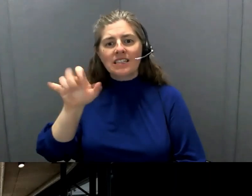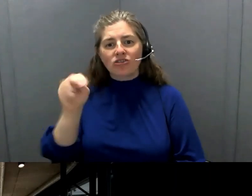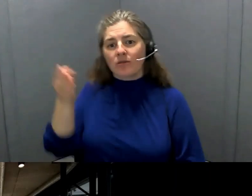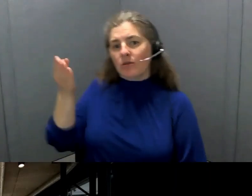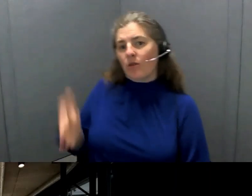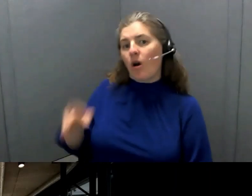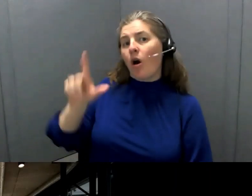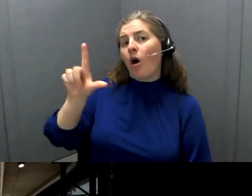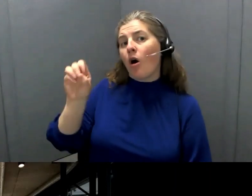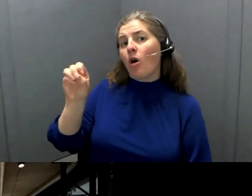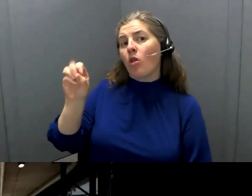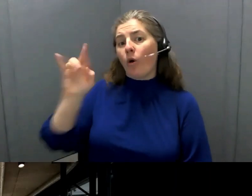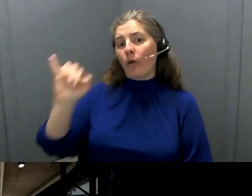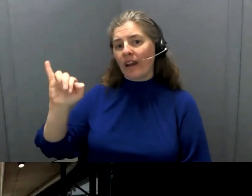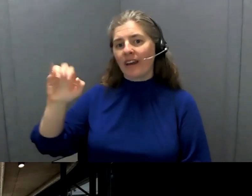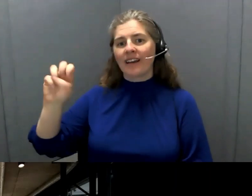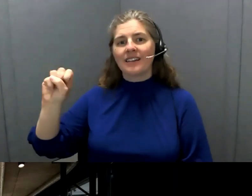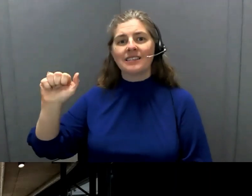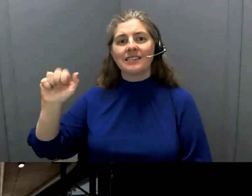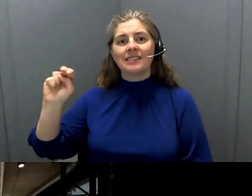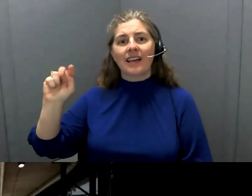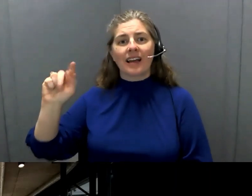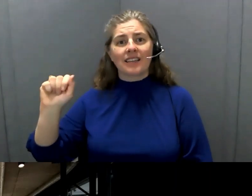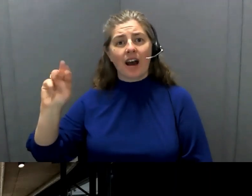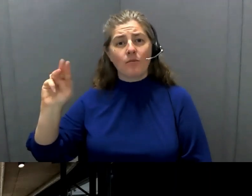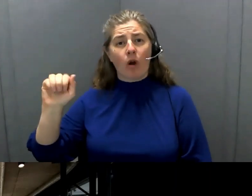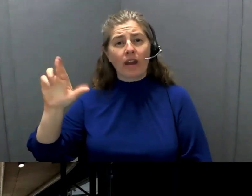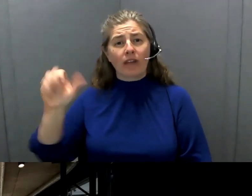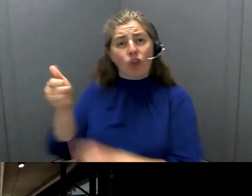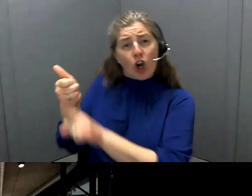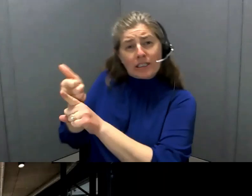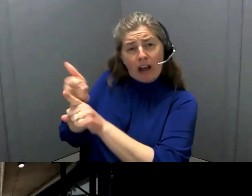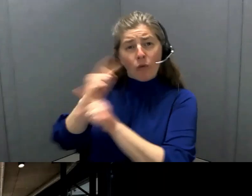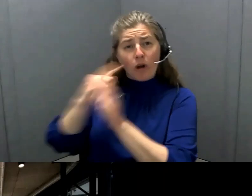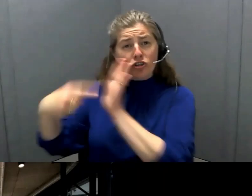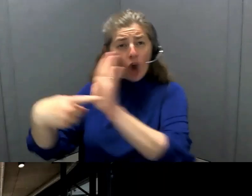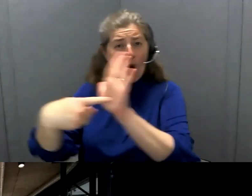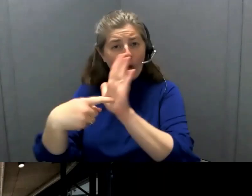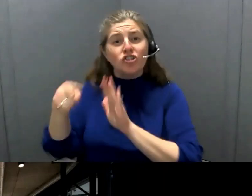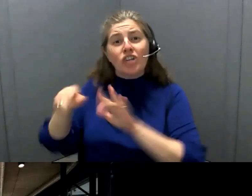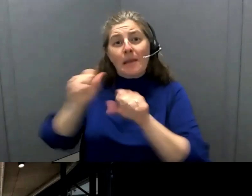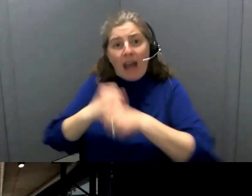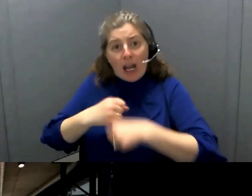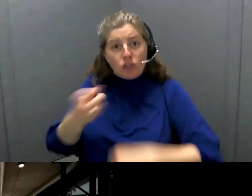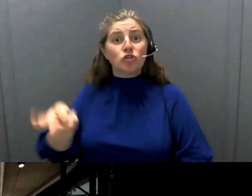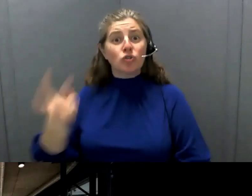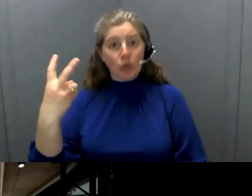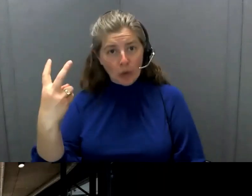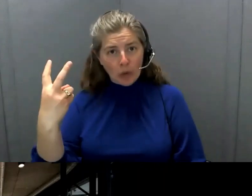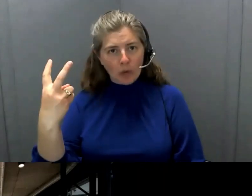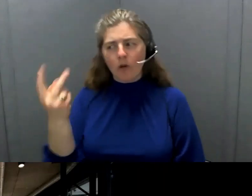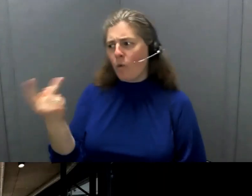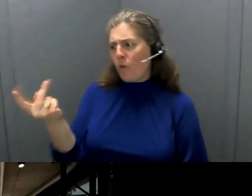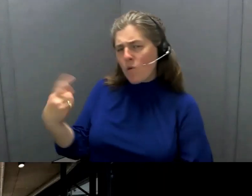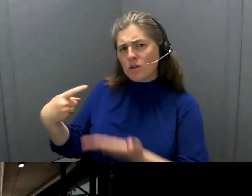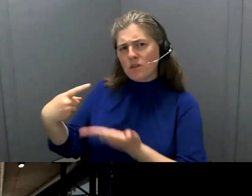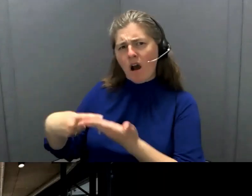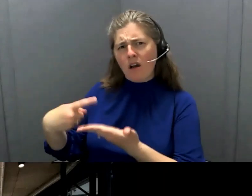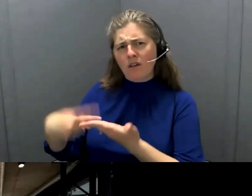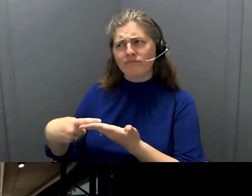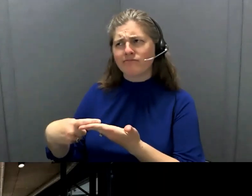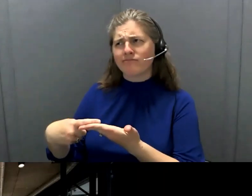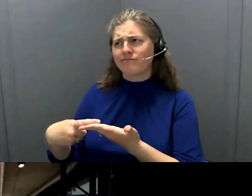Santa Maria, who will be doing the demonstration today, did too. And we were talking a couple of